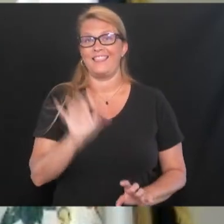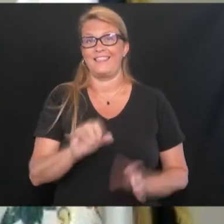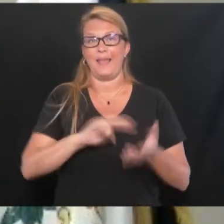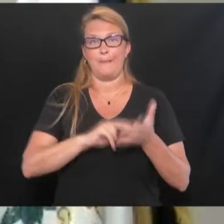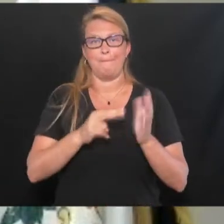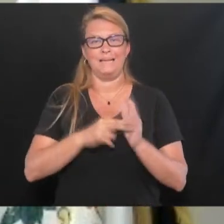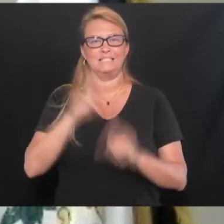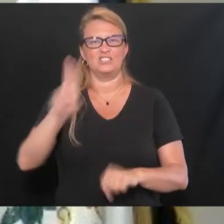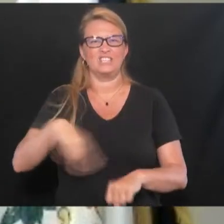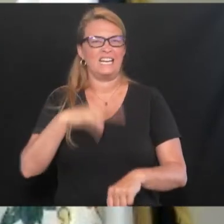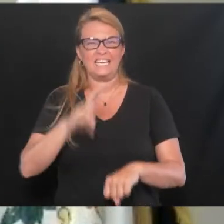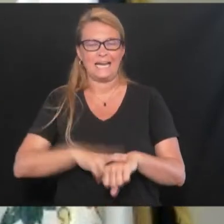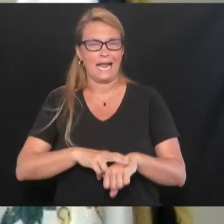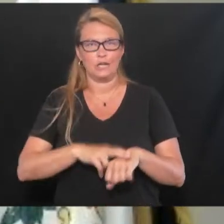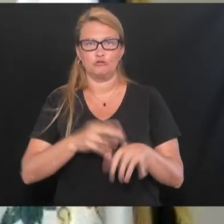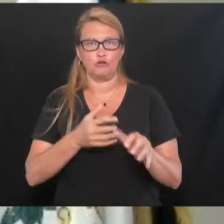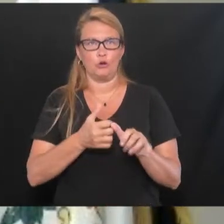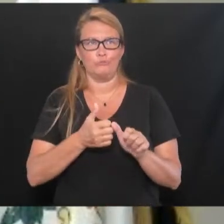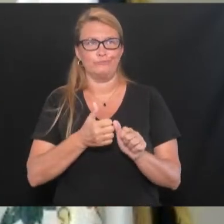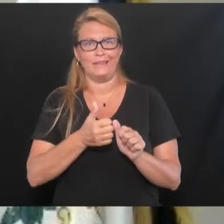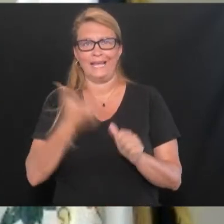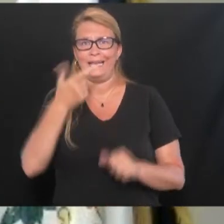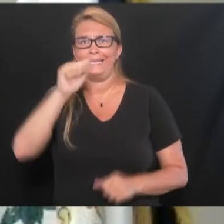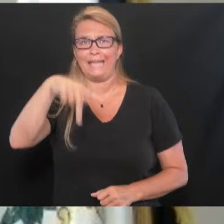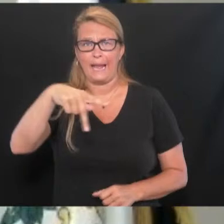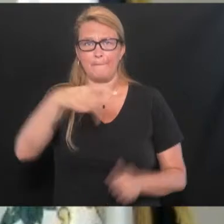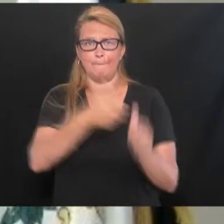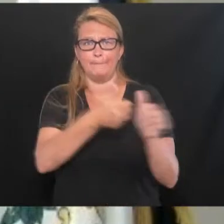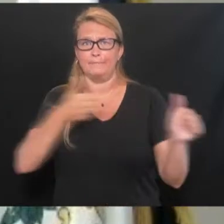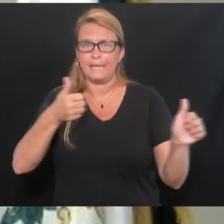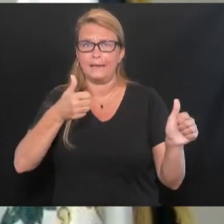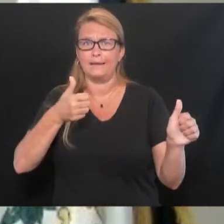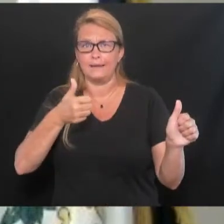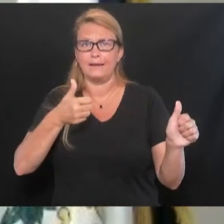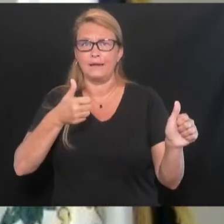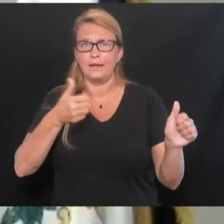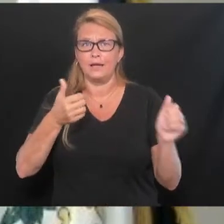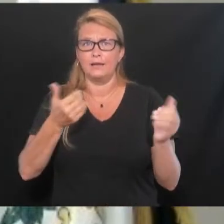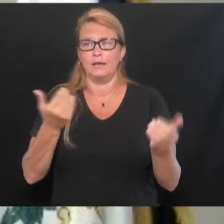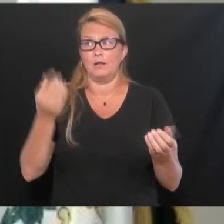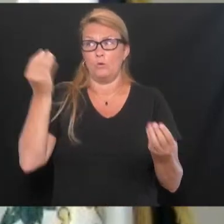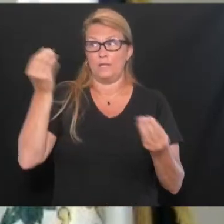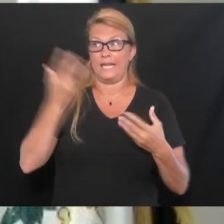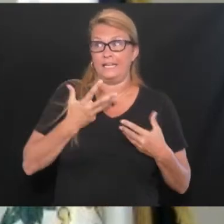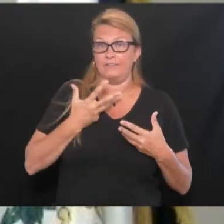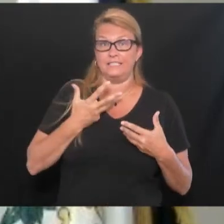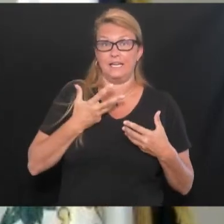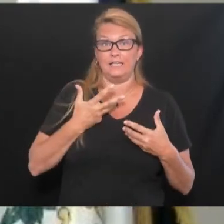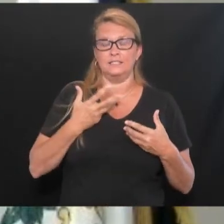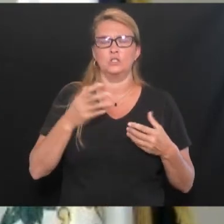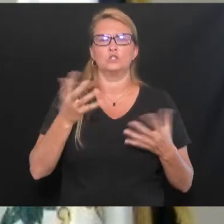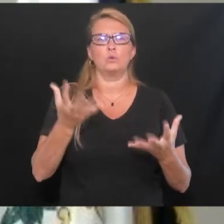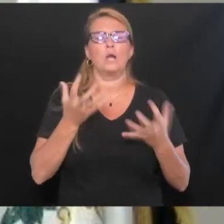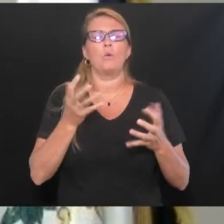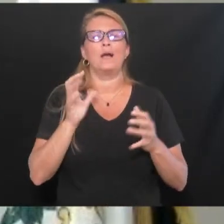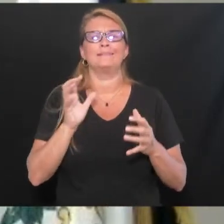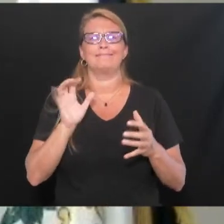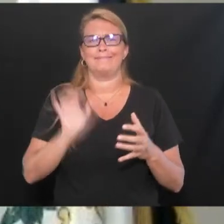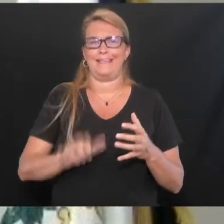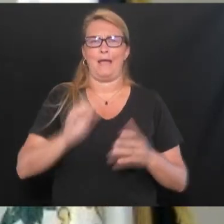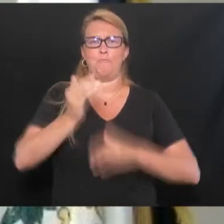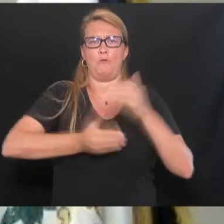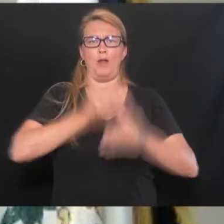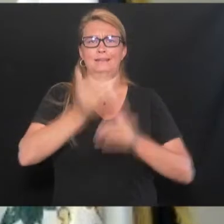lag to identify breakthrough cases, and we're working on updating that and speeding that up. So as always, the